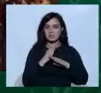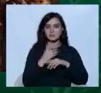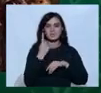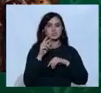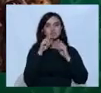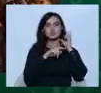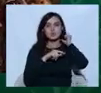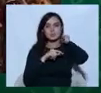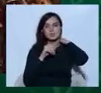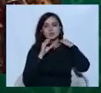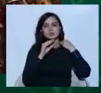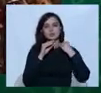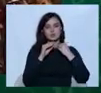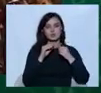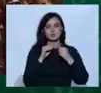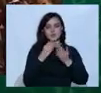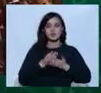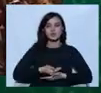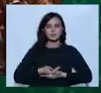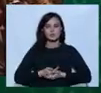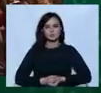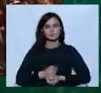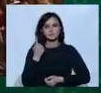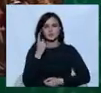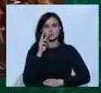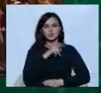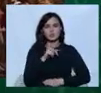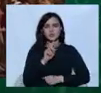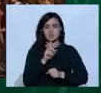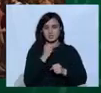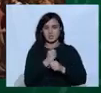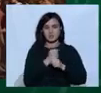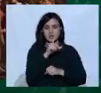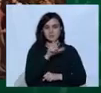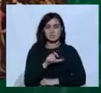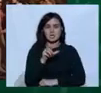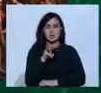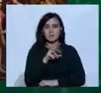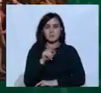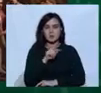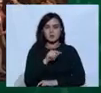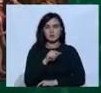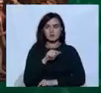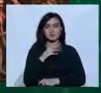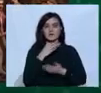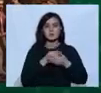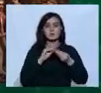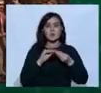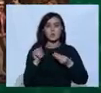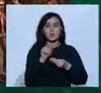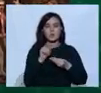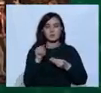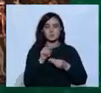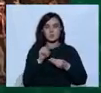is depressed at the beginning. His friend Bassanio needs to win the love of a girl named Portia.